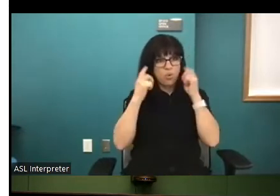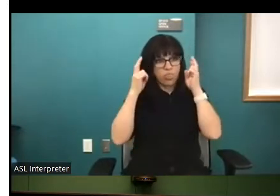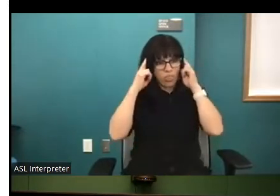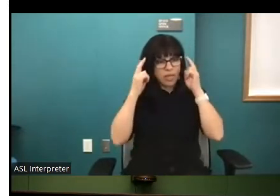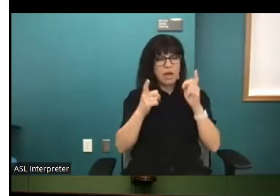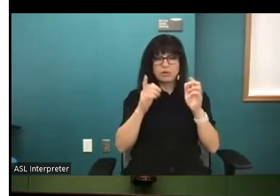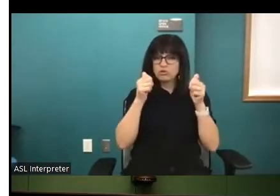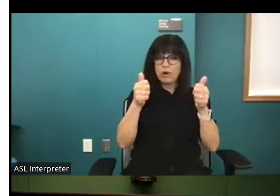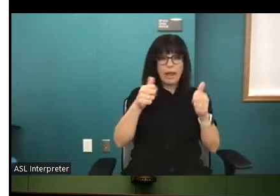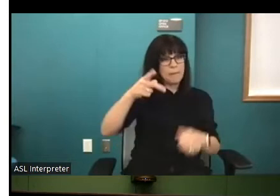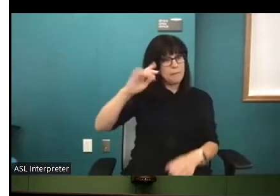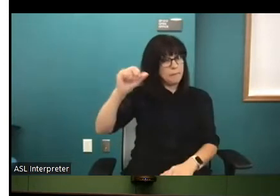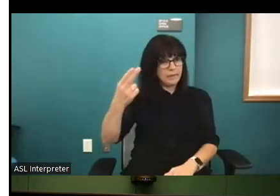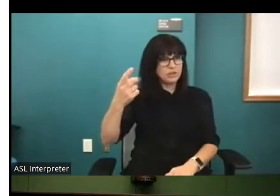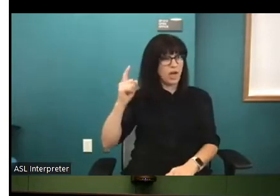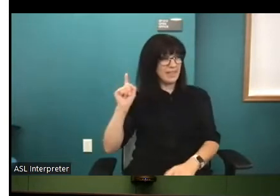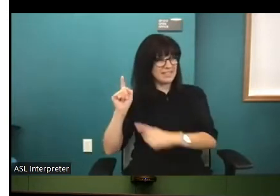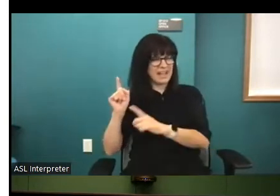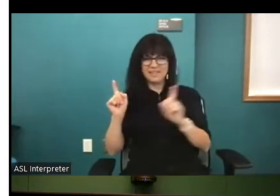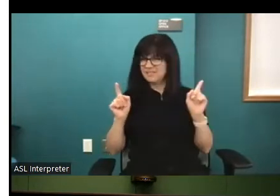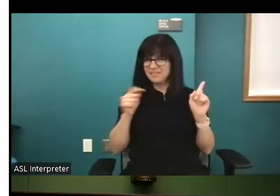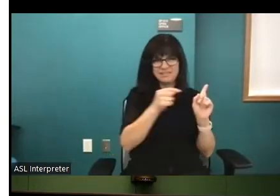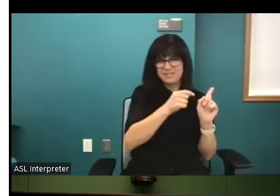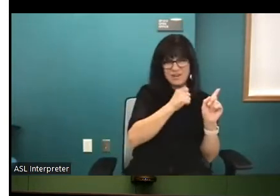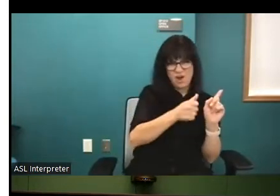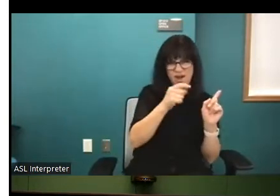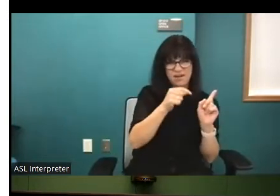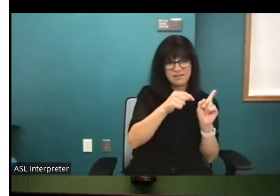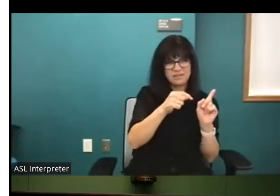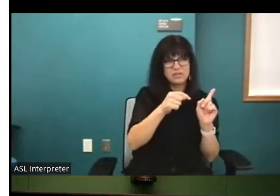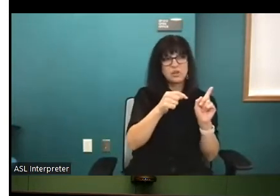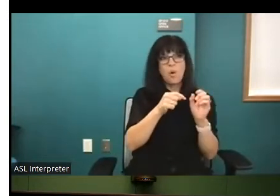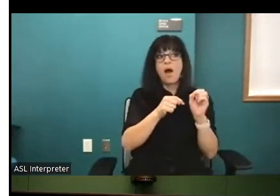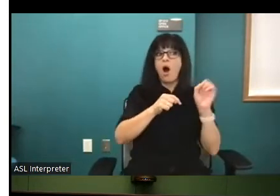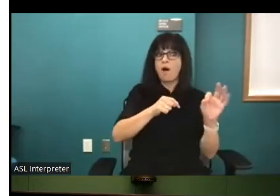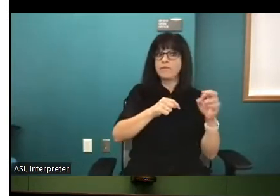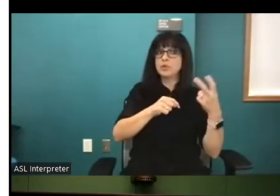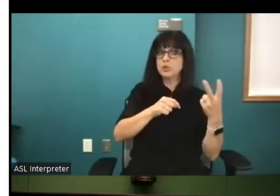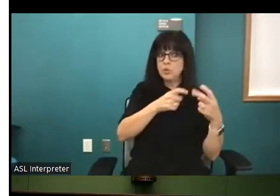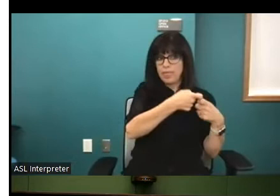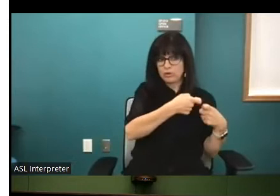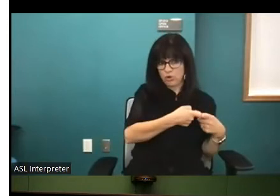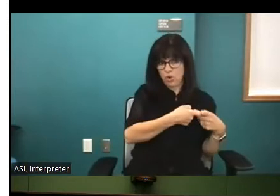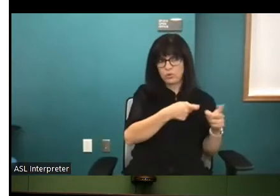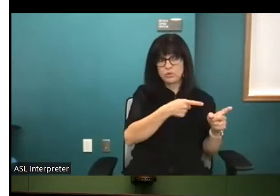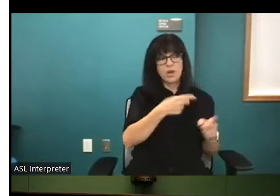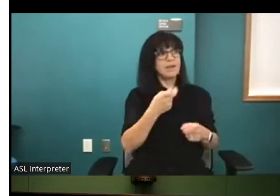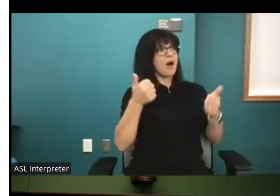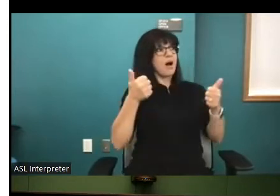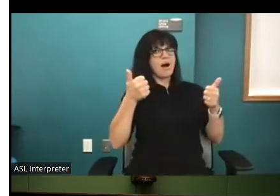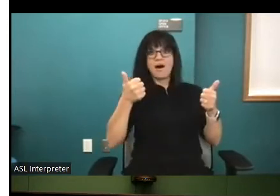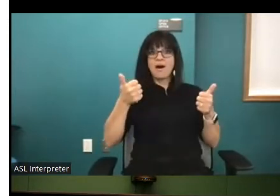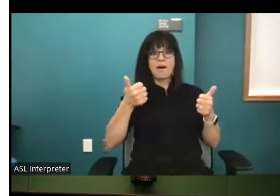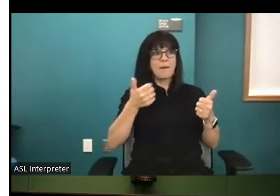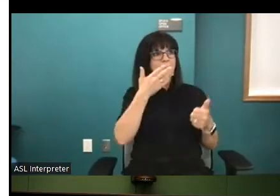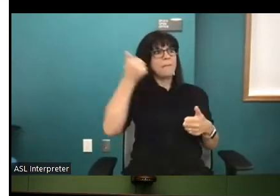great pitch, high pitches on this side. I don't have great high pitches on this side. So I disabled 2 electrodes in his case and he goes, oh, there